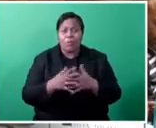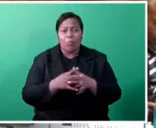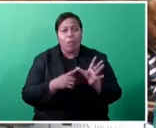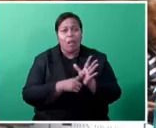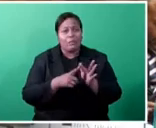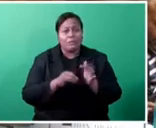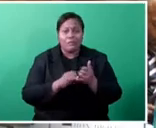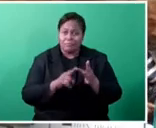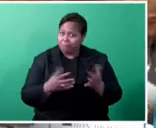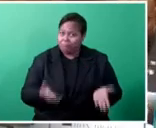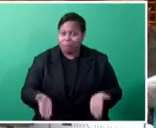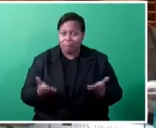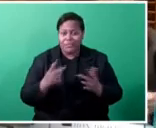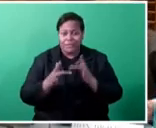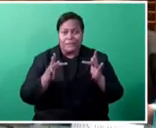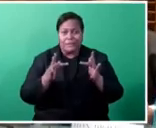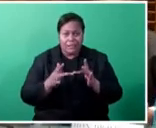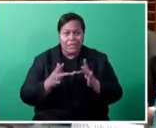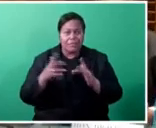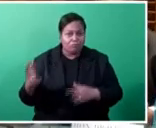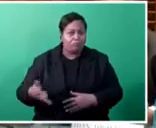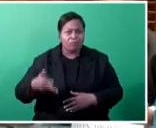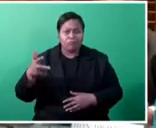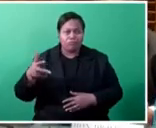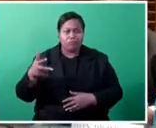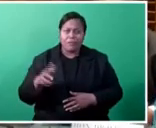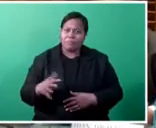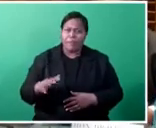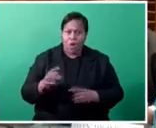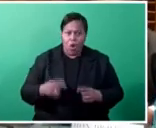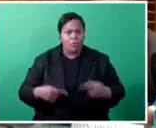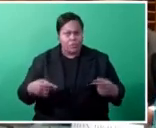stream, and also to the members of the opposition who might be hearing from their bunker upstairs somewhere.